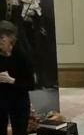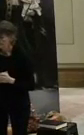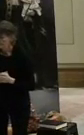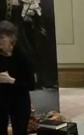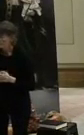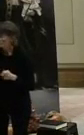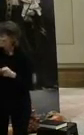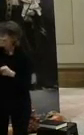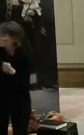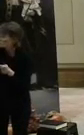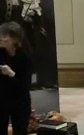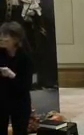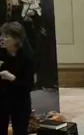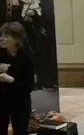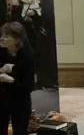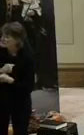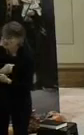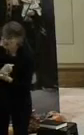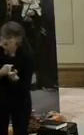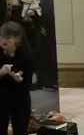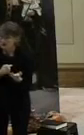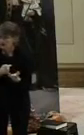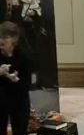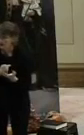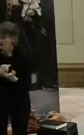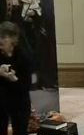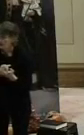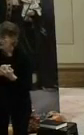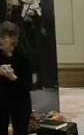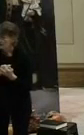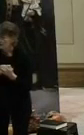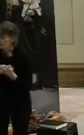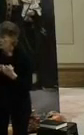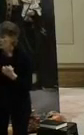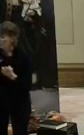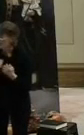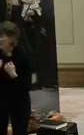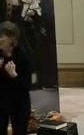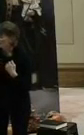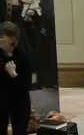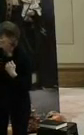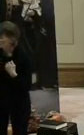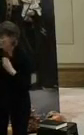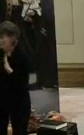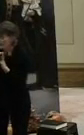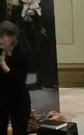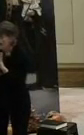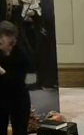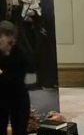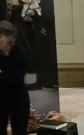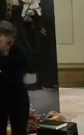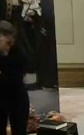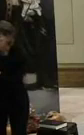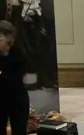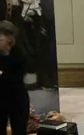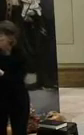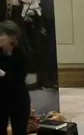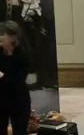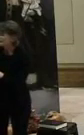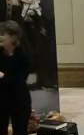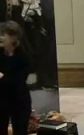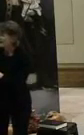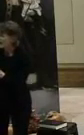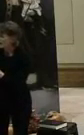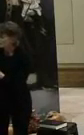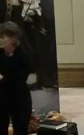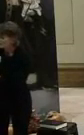Rule over us in the beautiful commandments that set us free when we follow them.